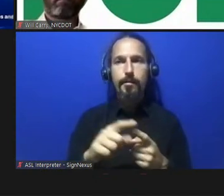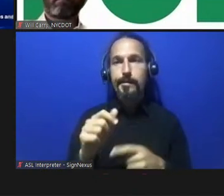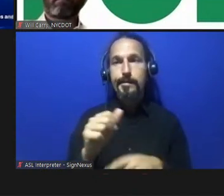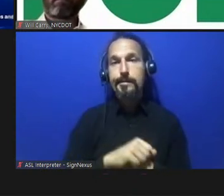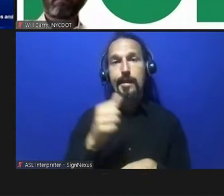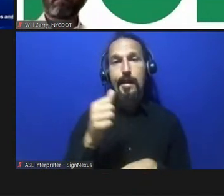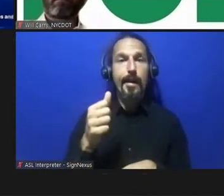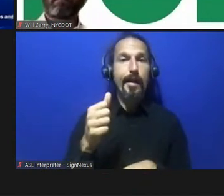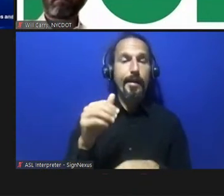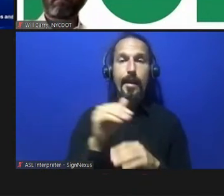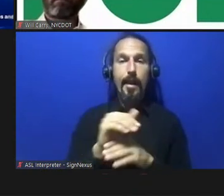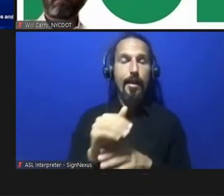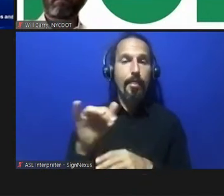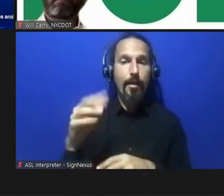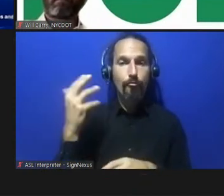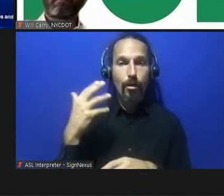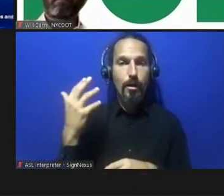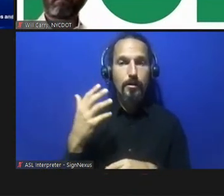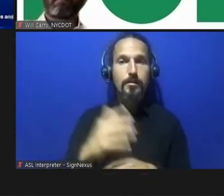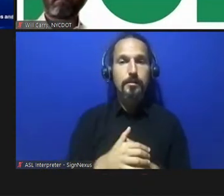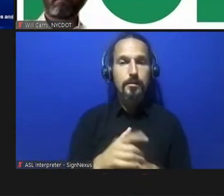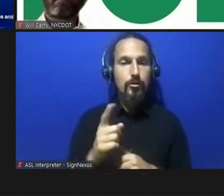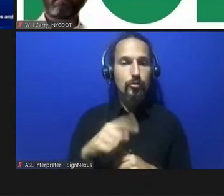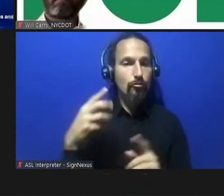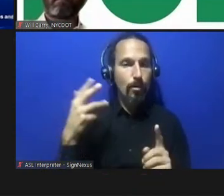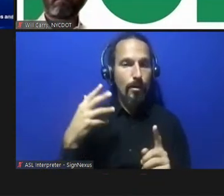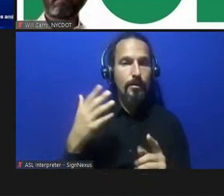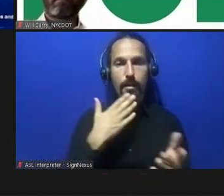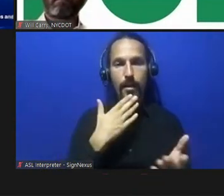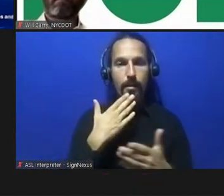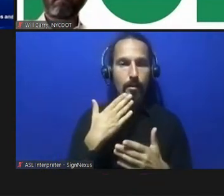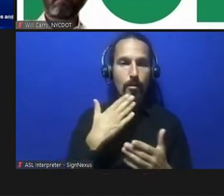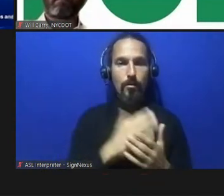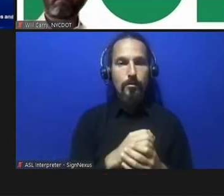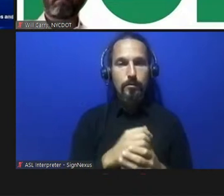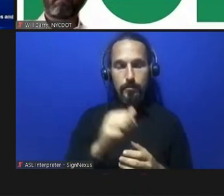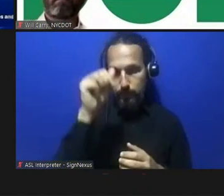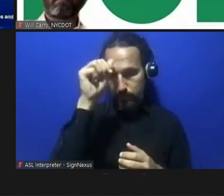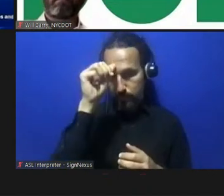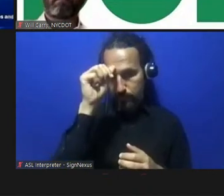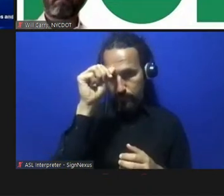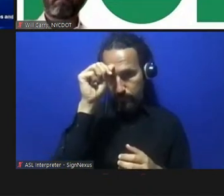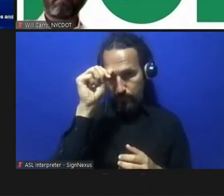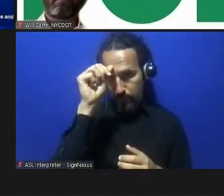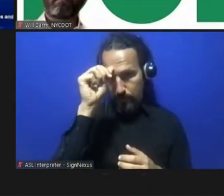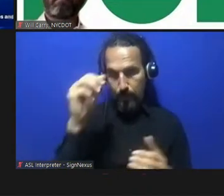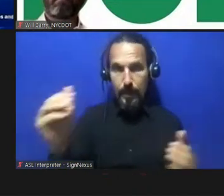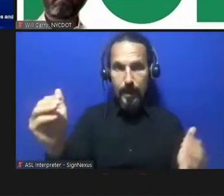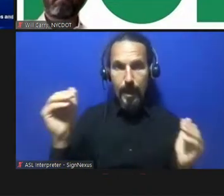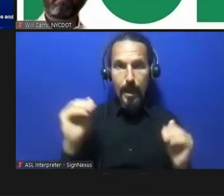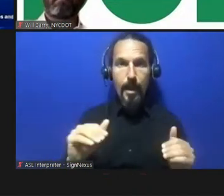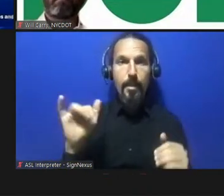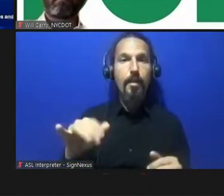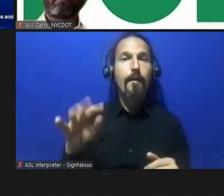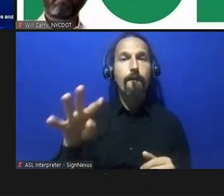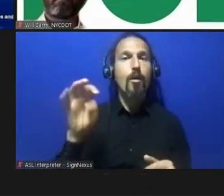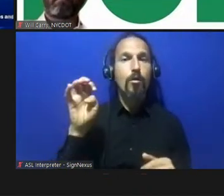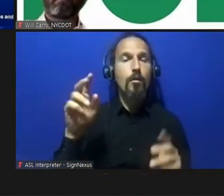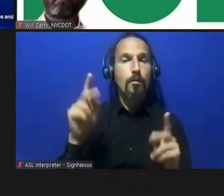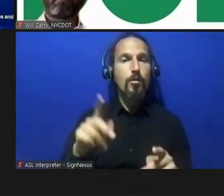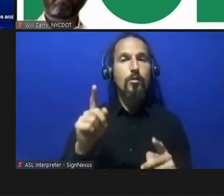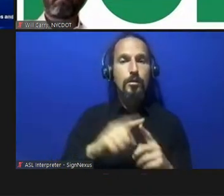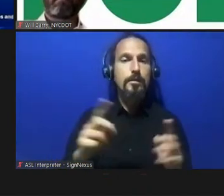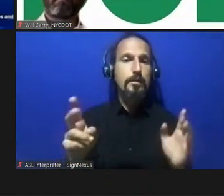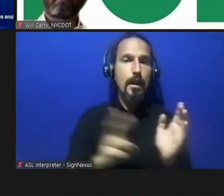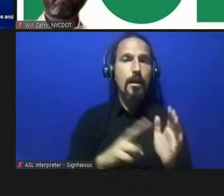you know a night it's crazy you guys are crazy thank you thank you our next speaker the 400th person to sign